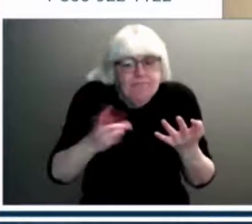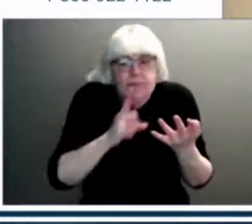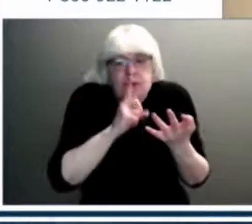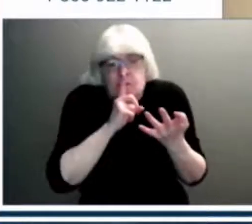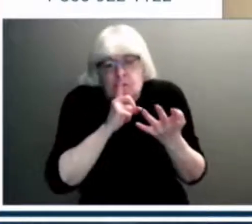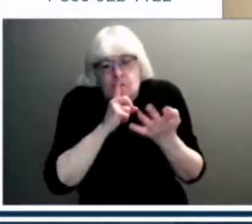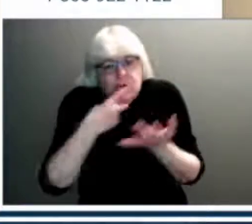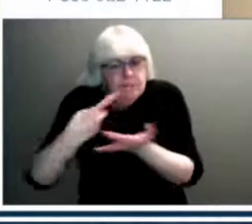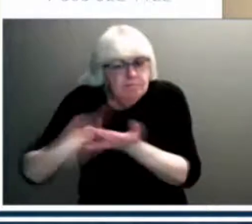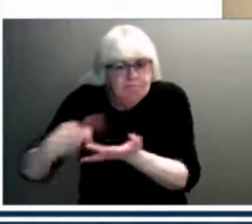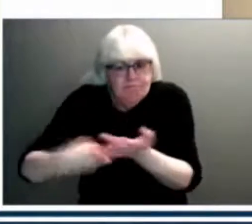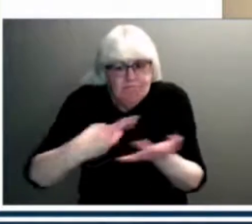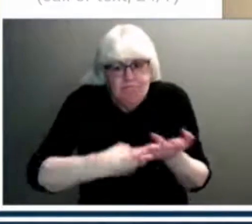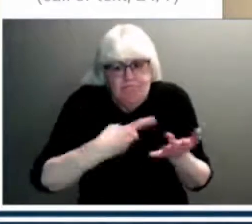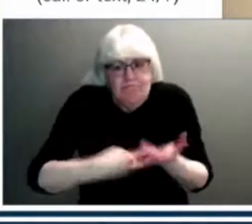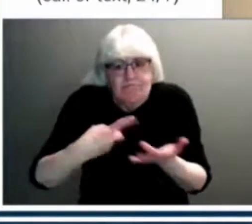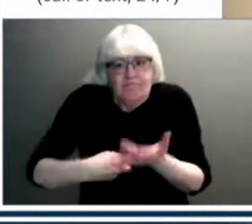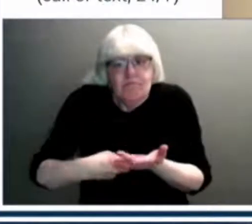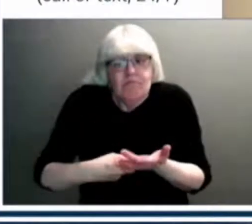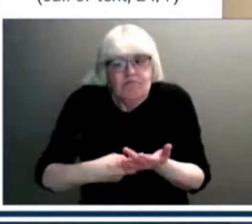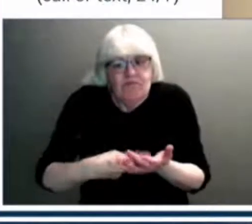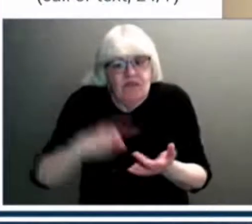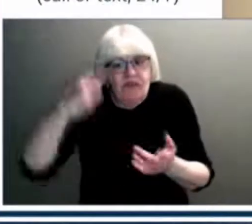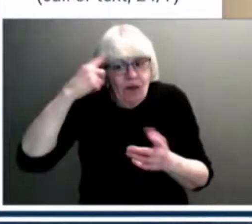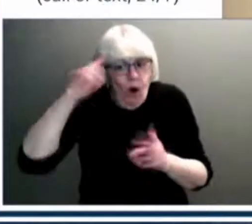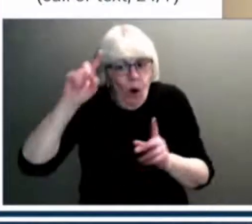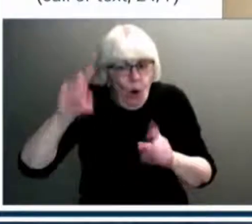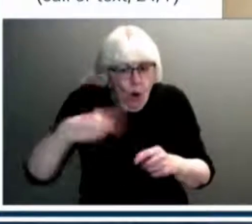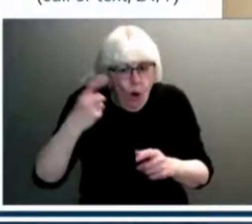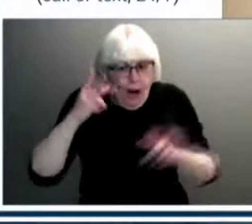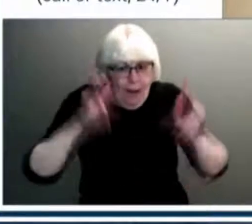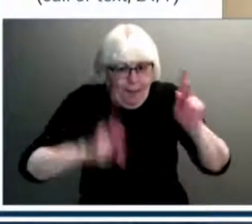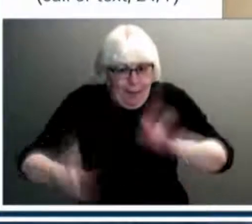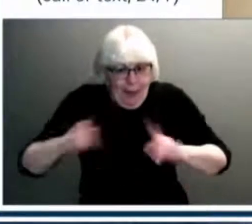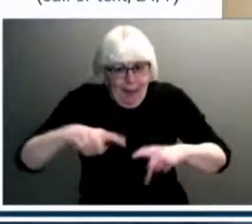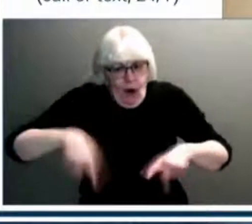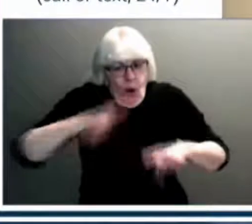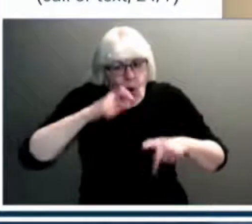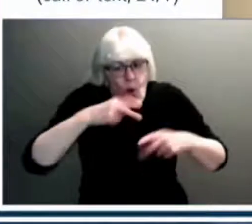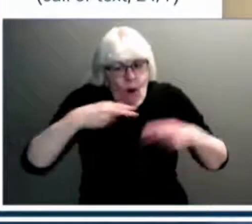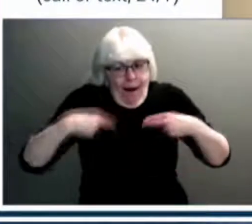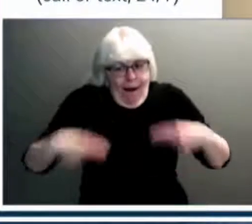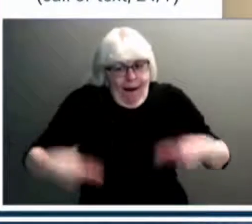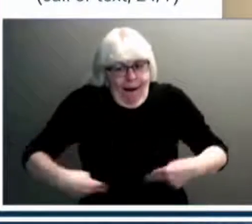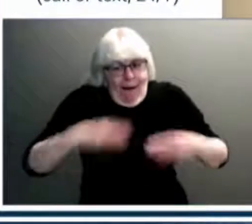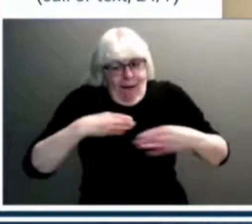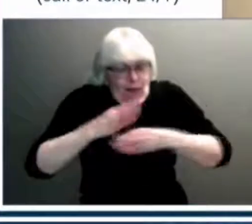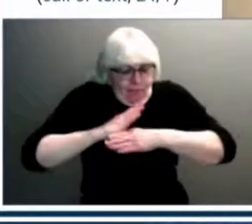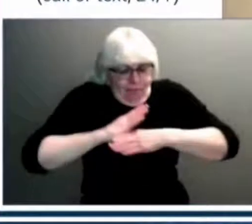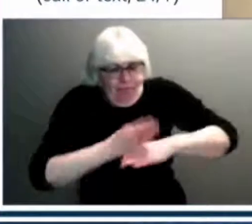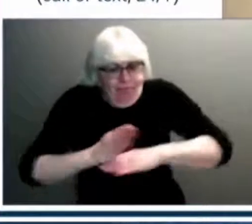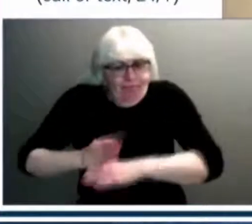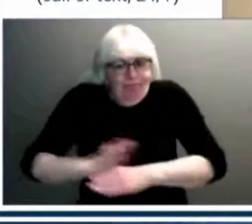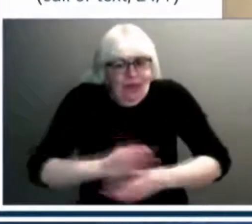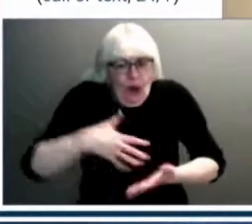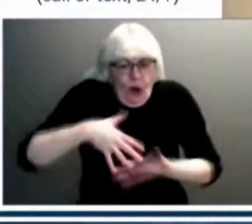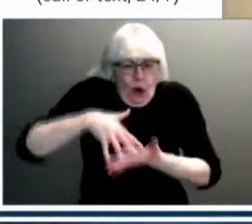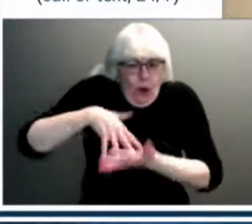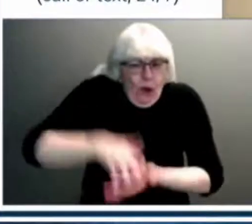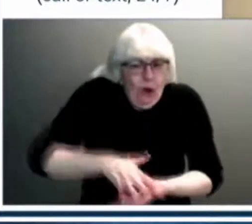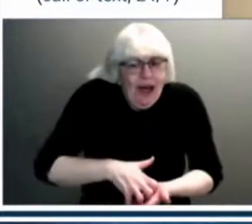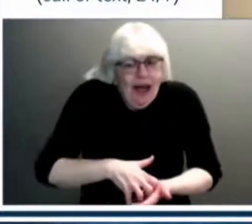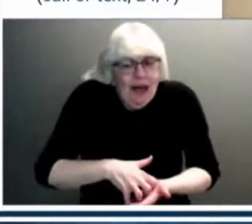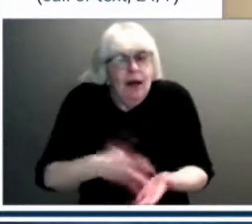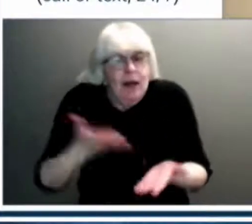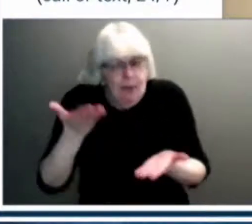I've just described. If that changes and if NACI makes recommendations, we would look at doing that. But I'd say